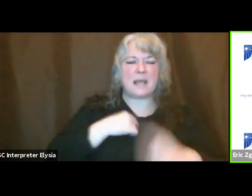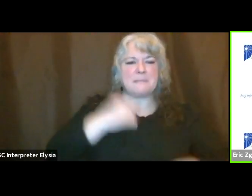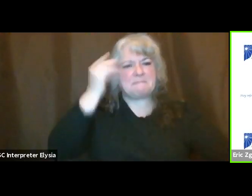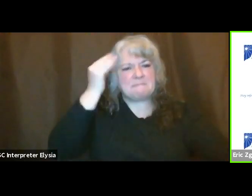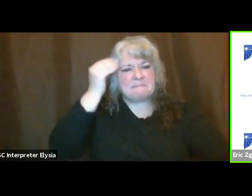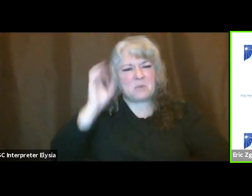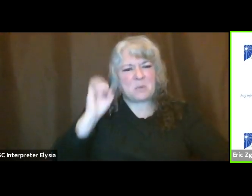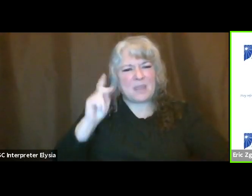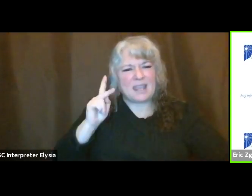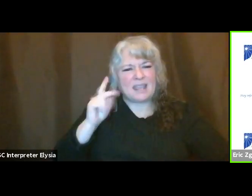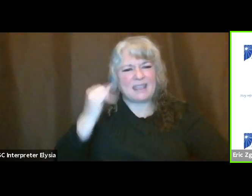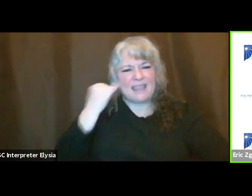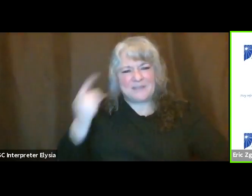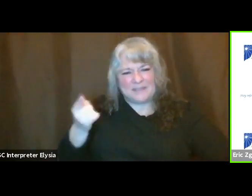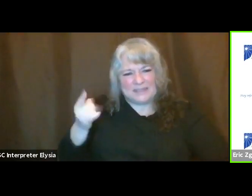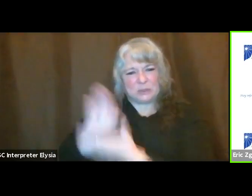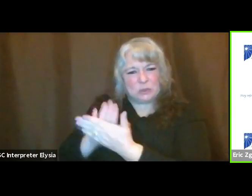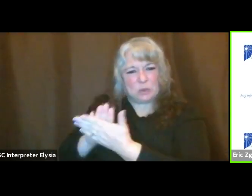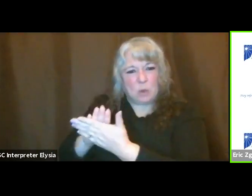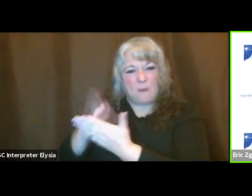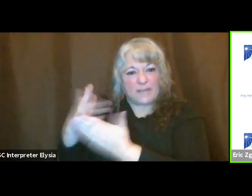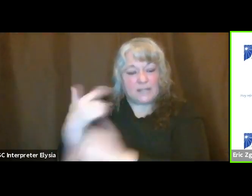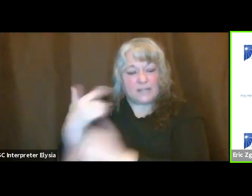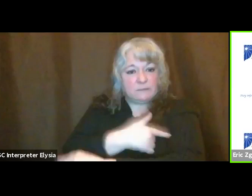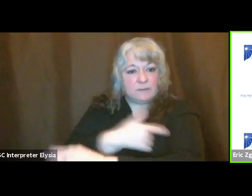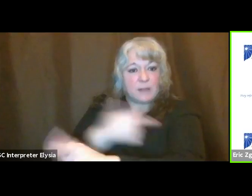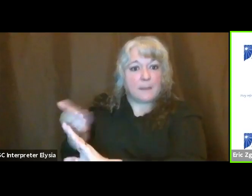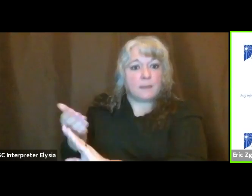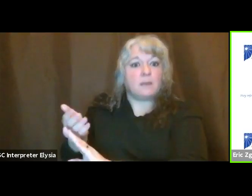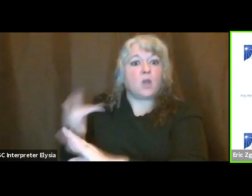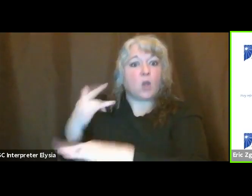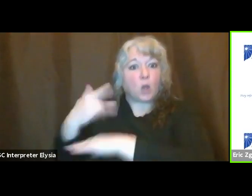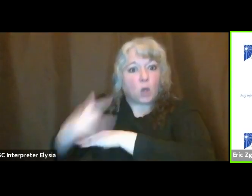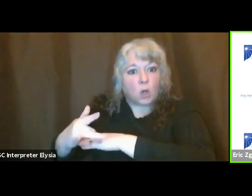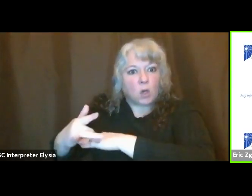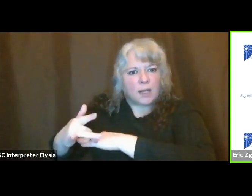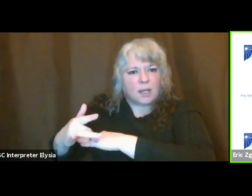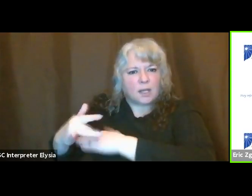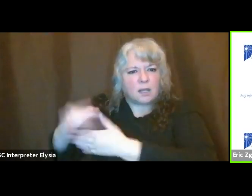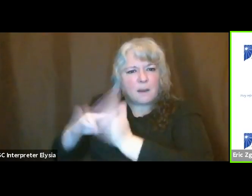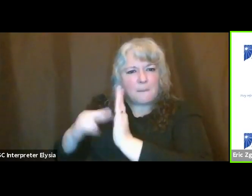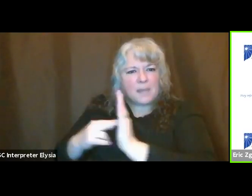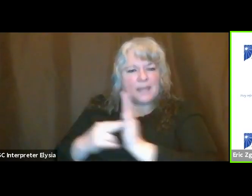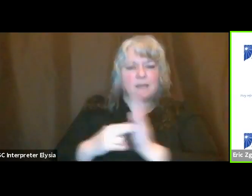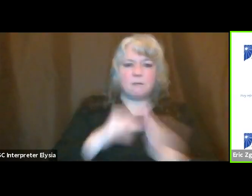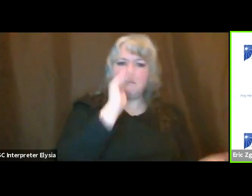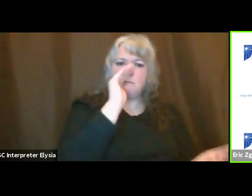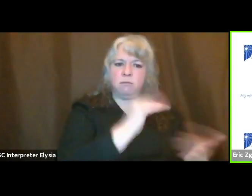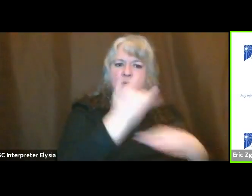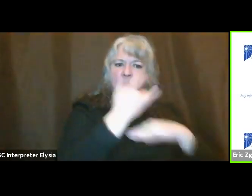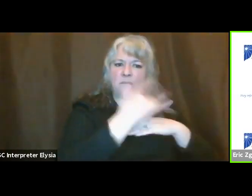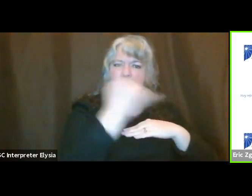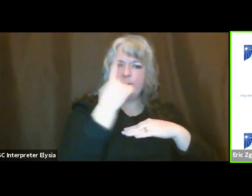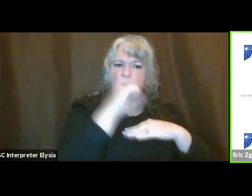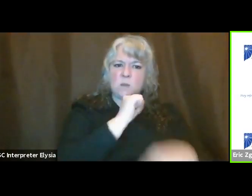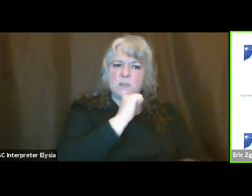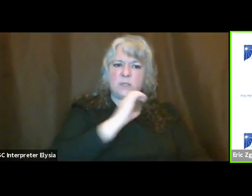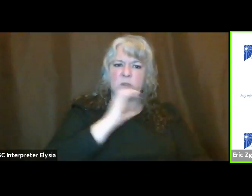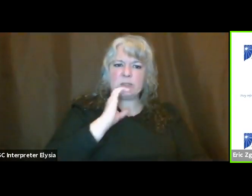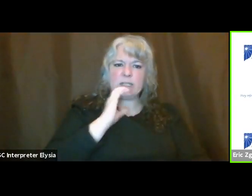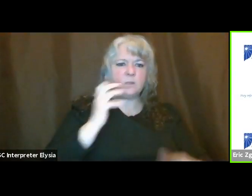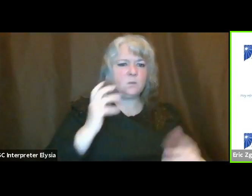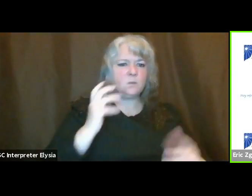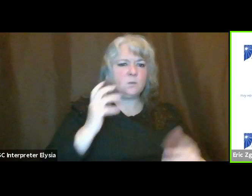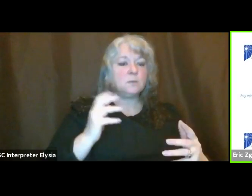community? We have a process in place. We should follow it because again, if you don't have a plan in place and you don't work that